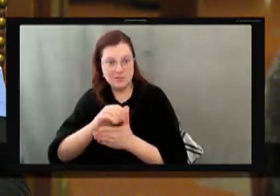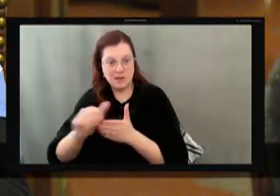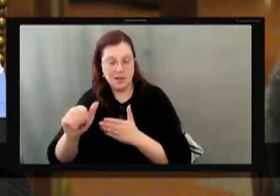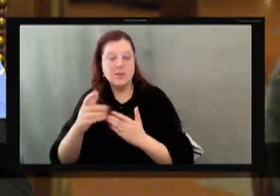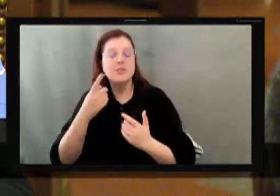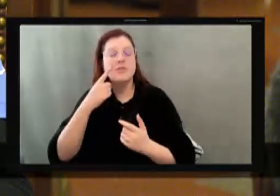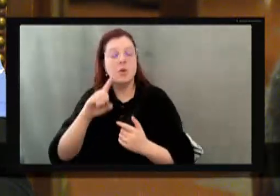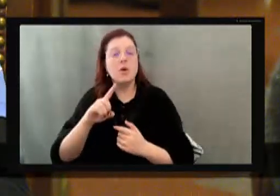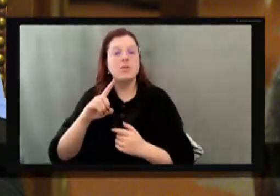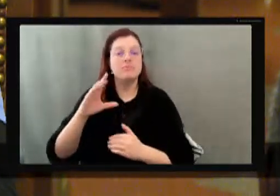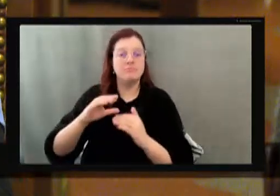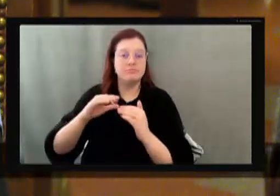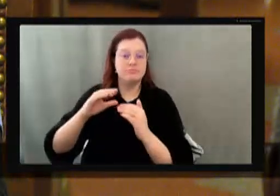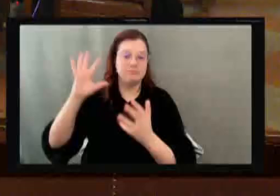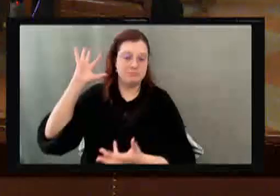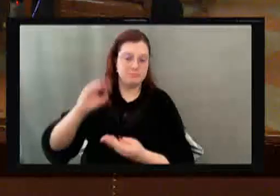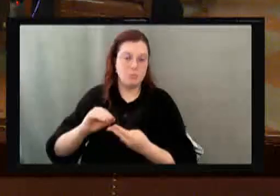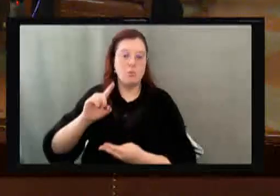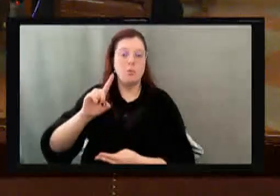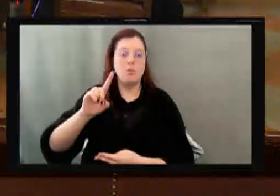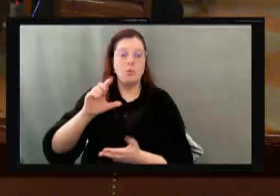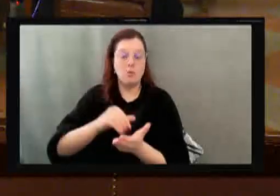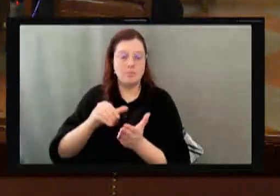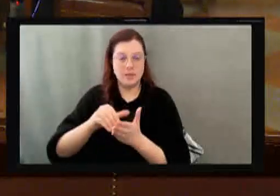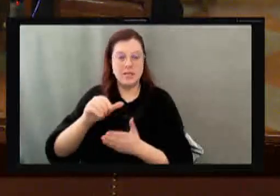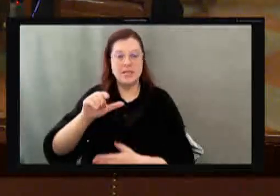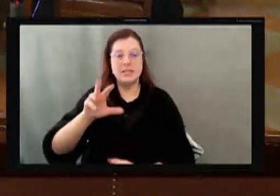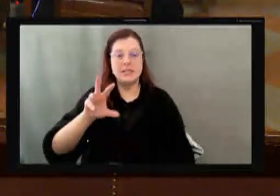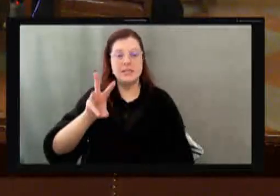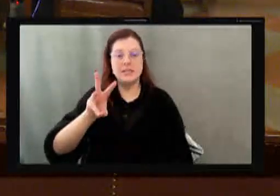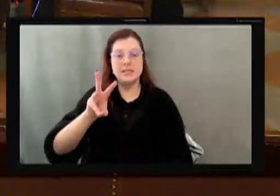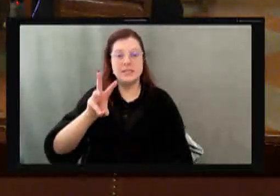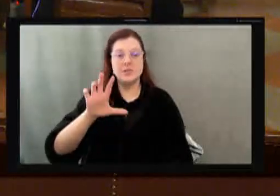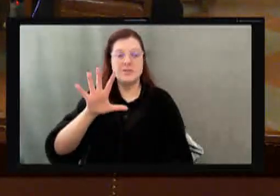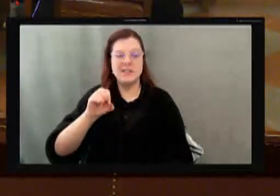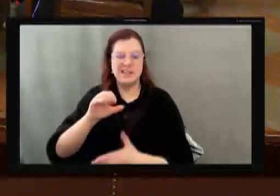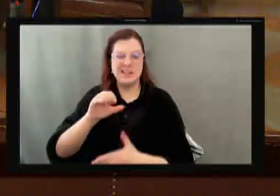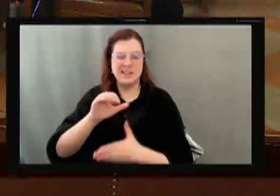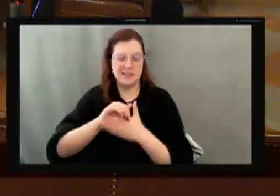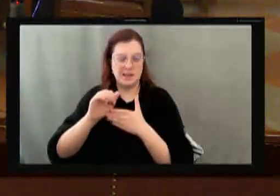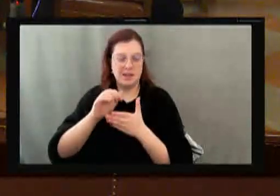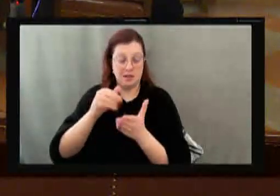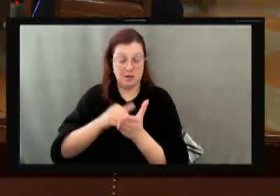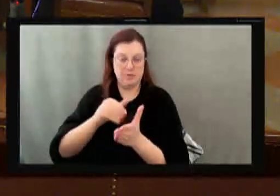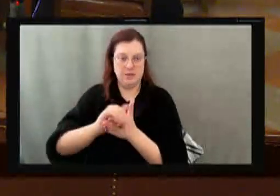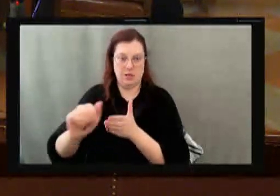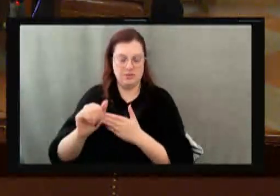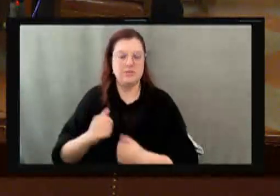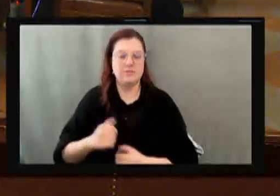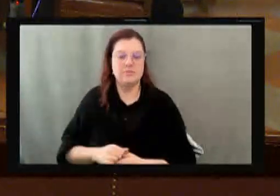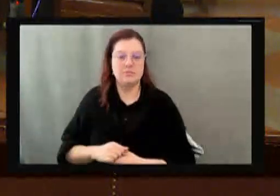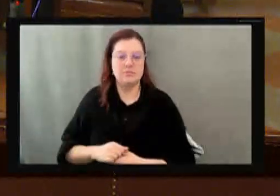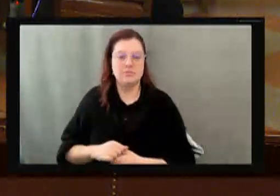$1,650,000. Motion to approve. Second. Discussion. Discussion.